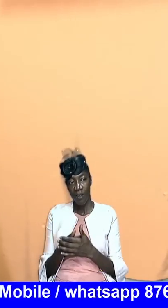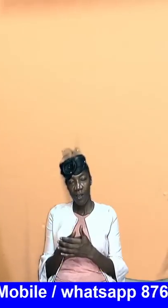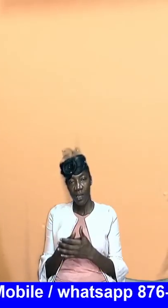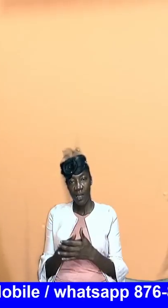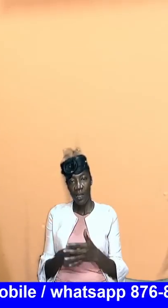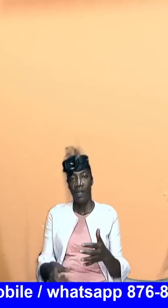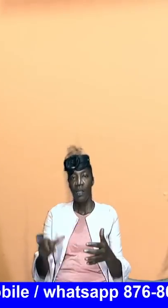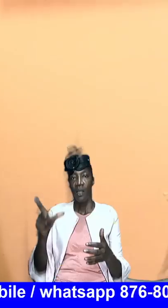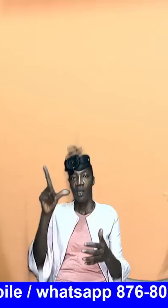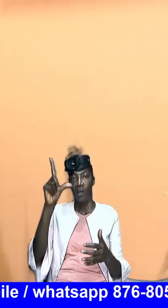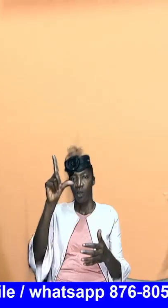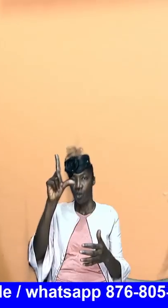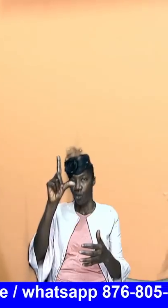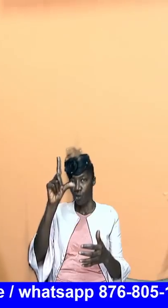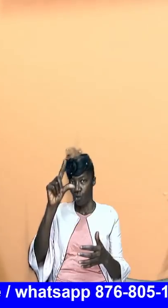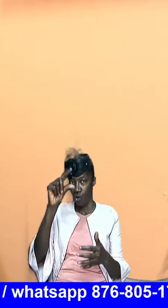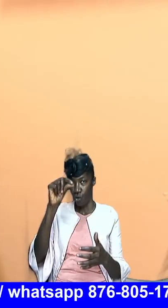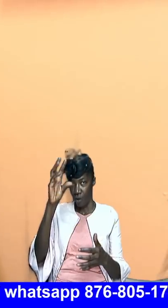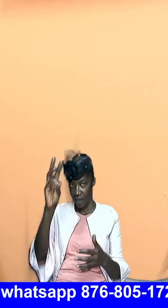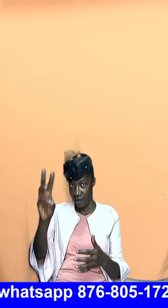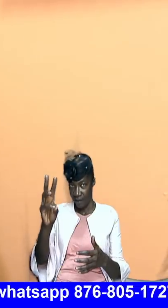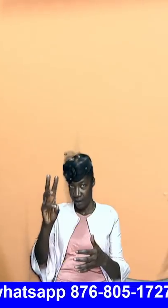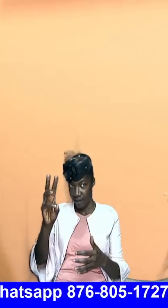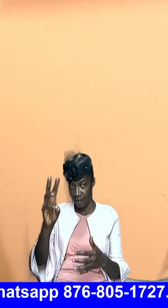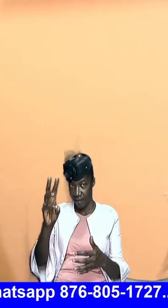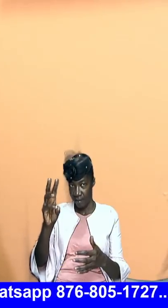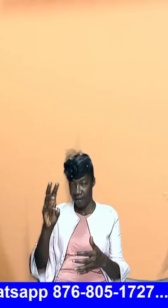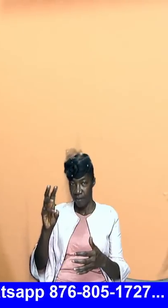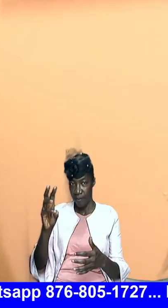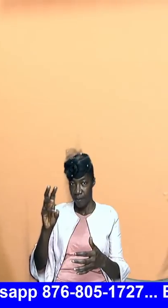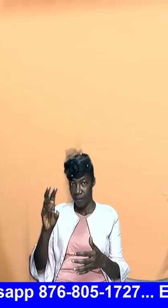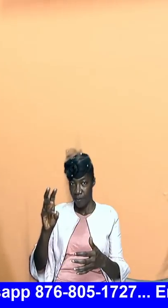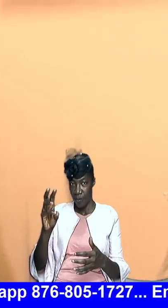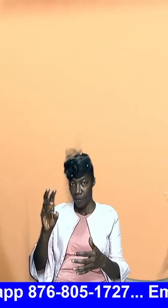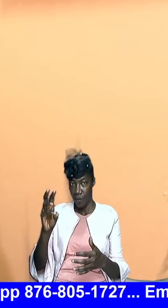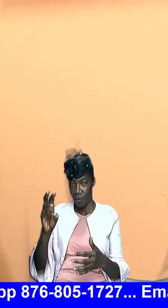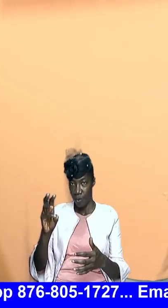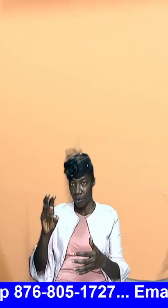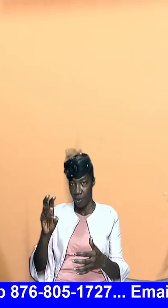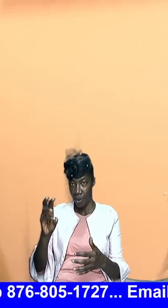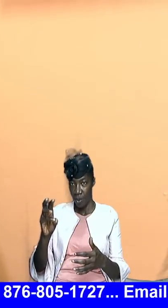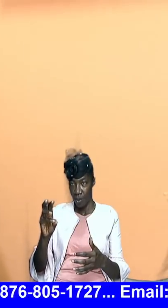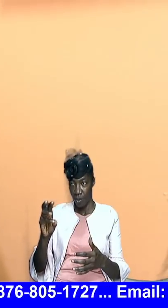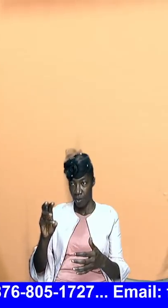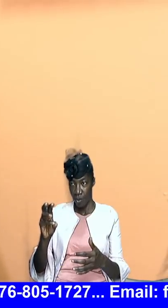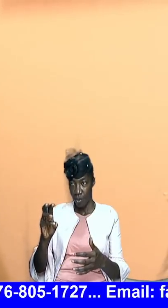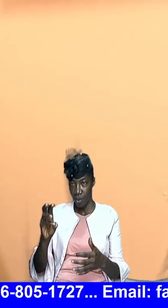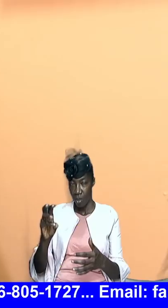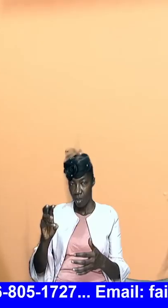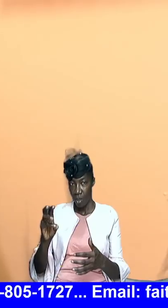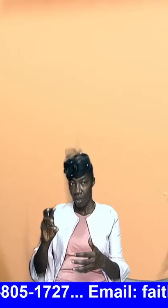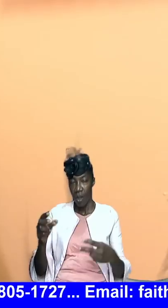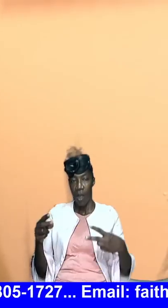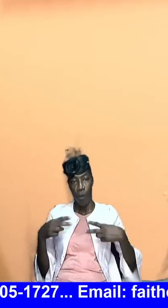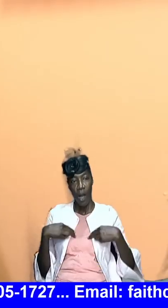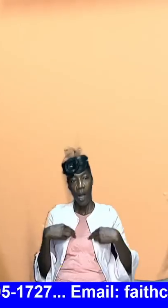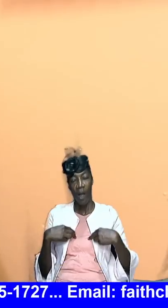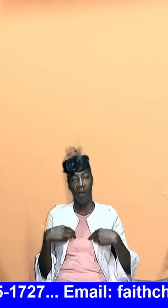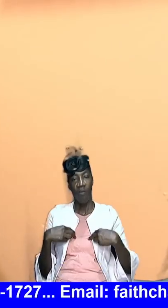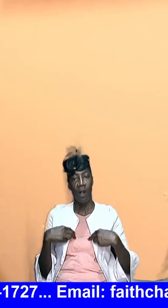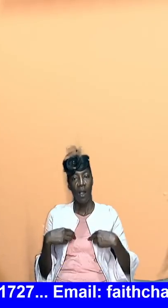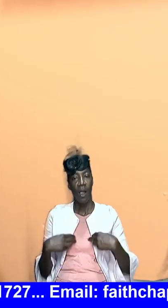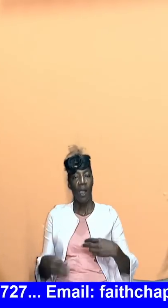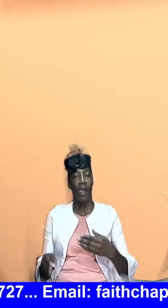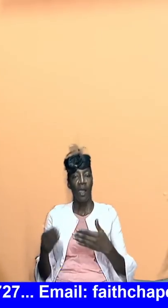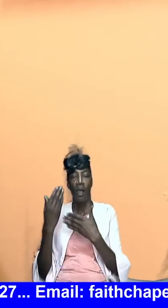the 26th, which is not Sunday here, but the other Sunday, we will be having communion.